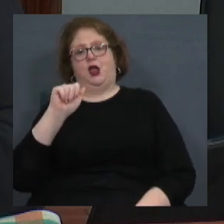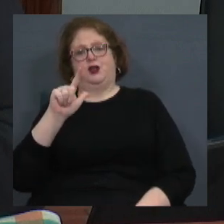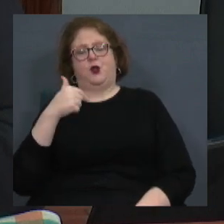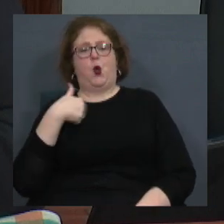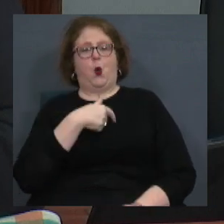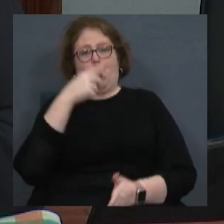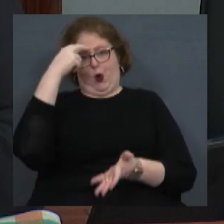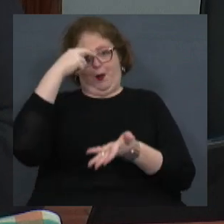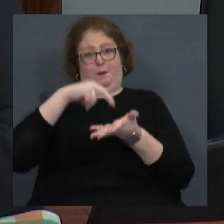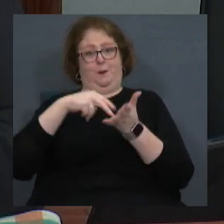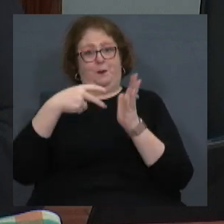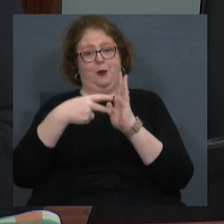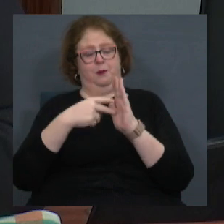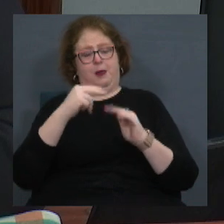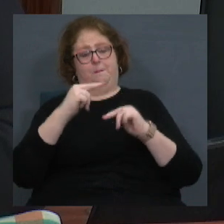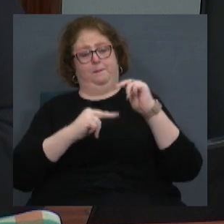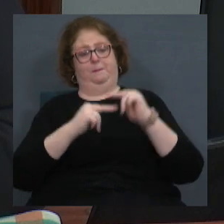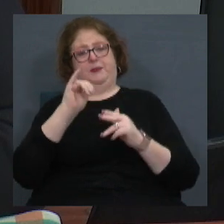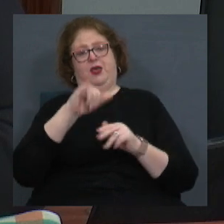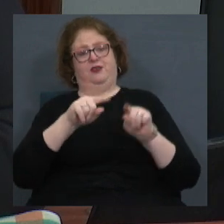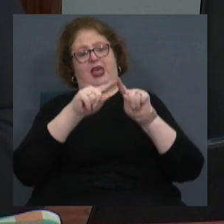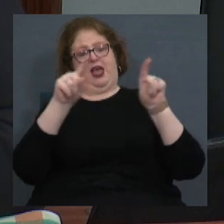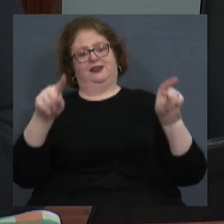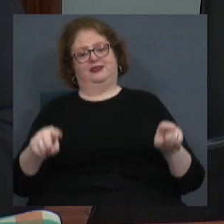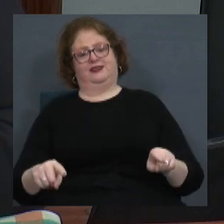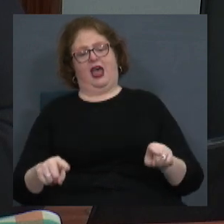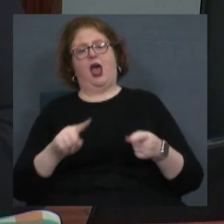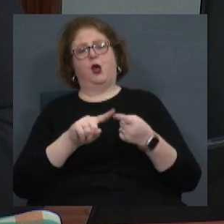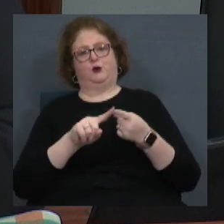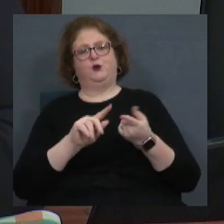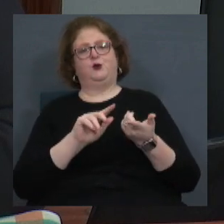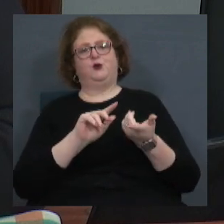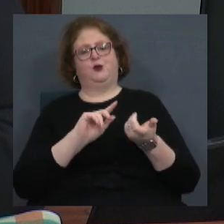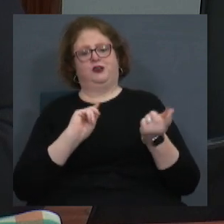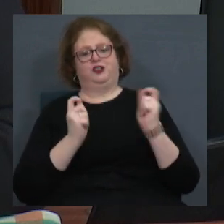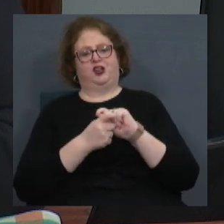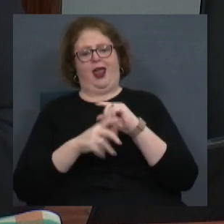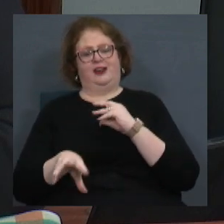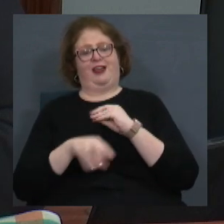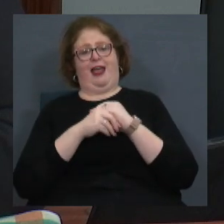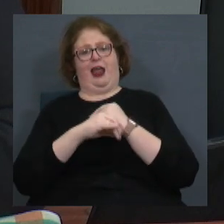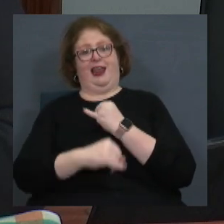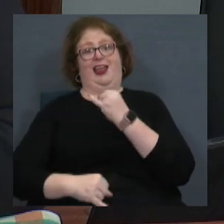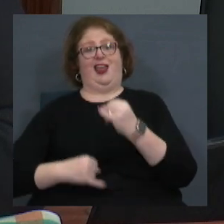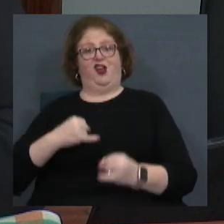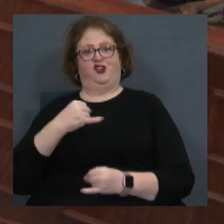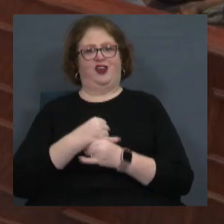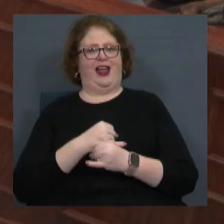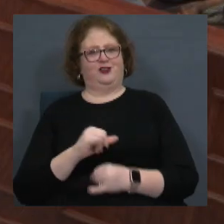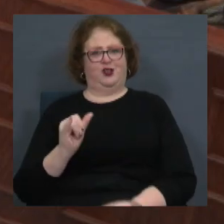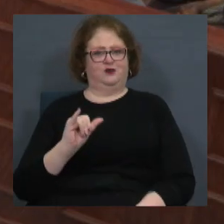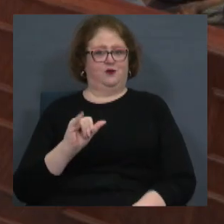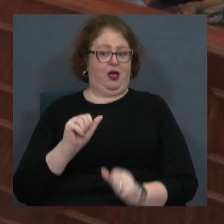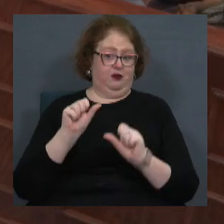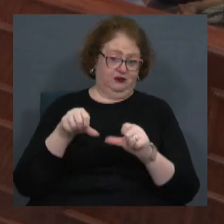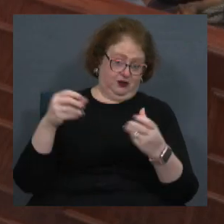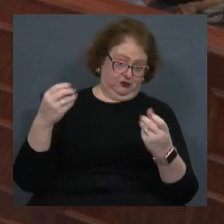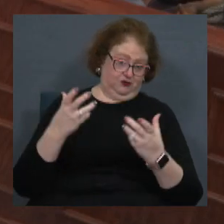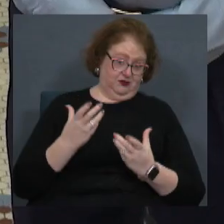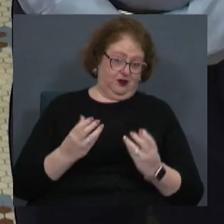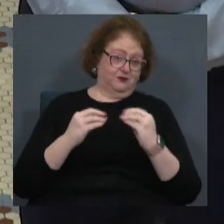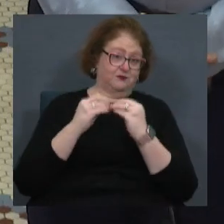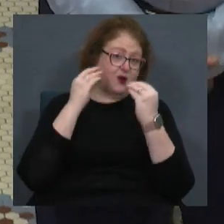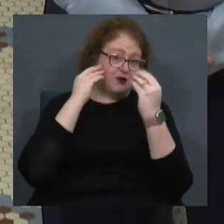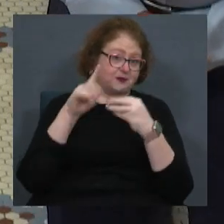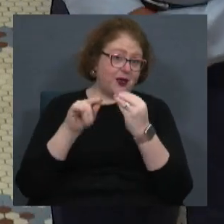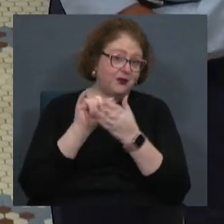built to say international too. So any things you can share with us on that?